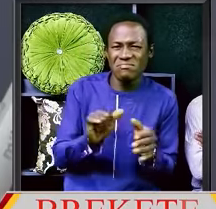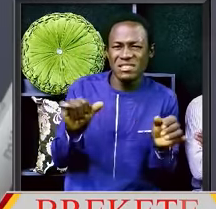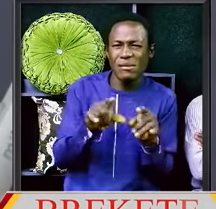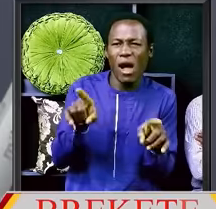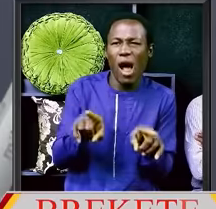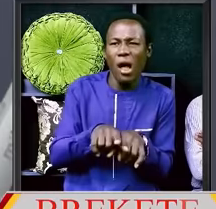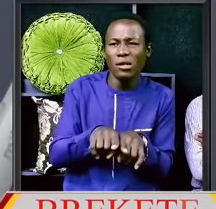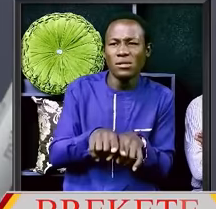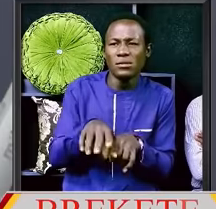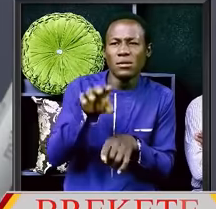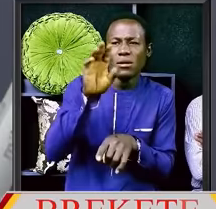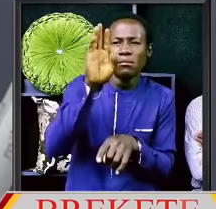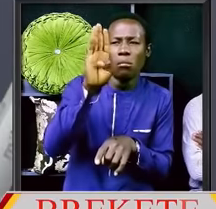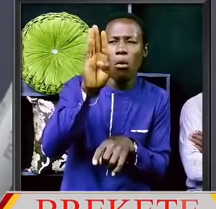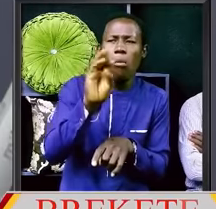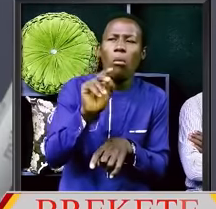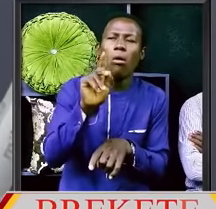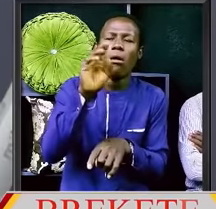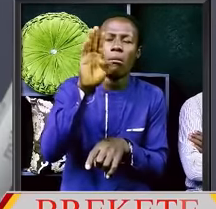Ido imio.